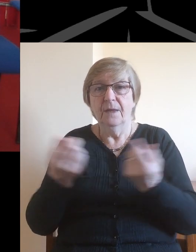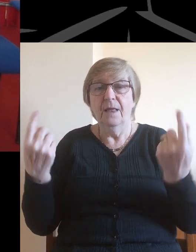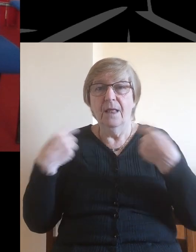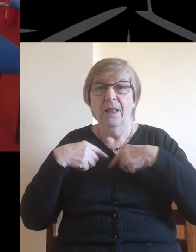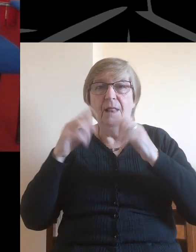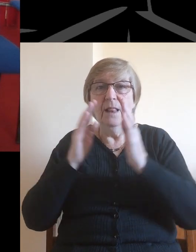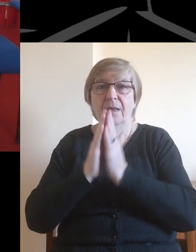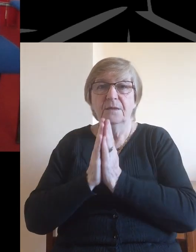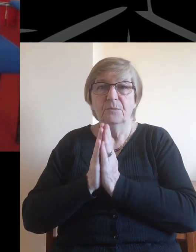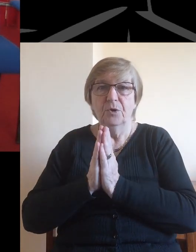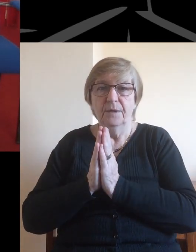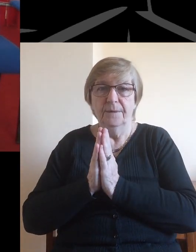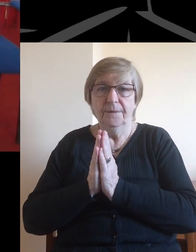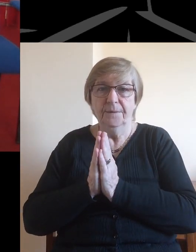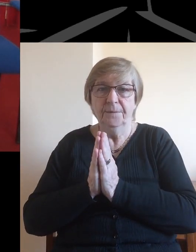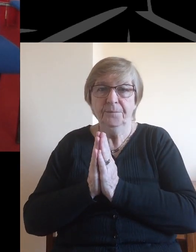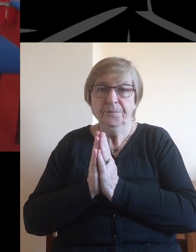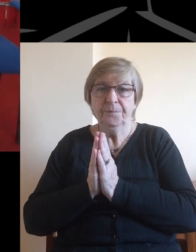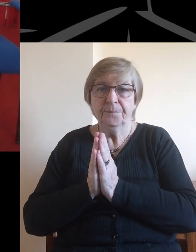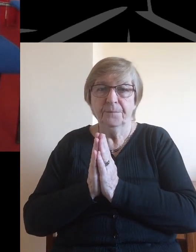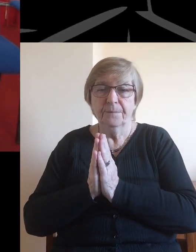Let us pray.